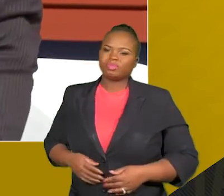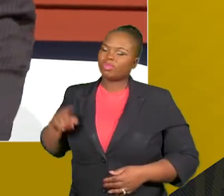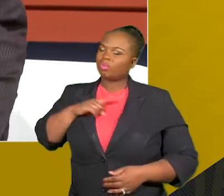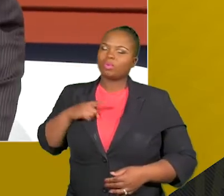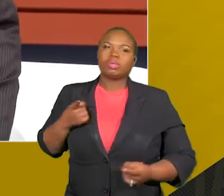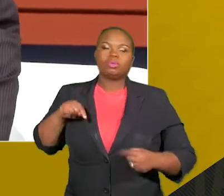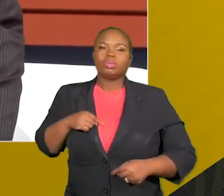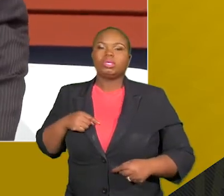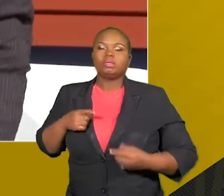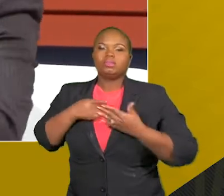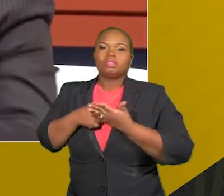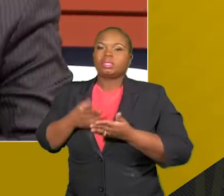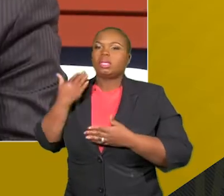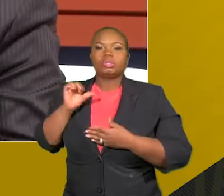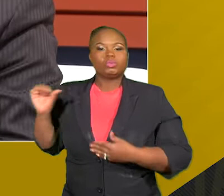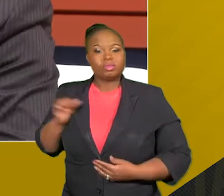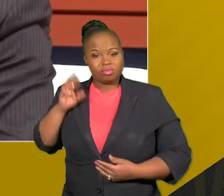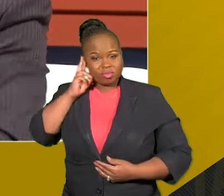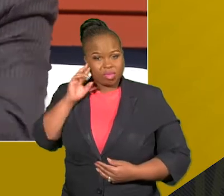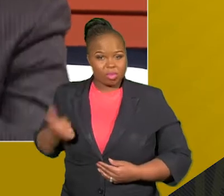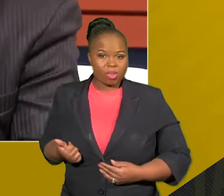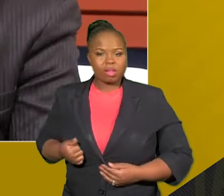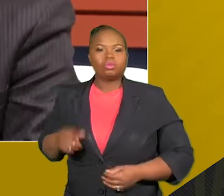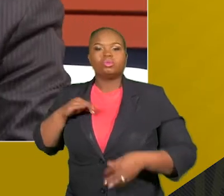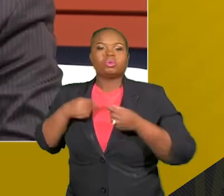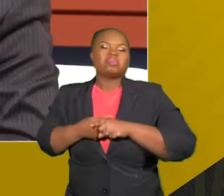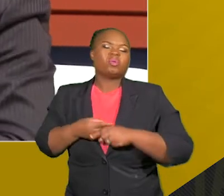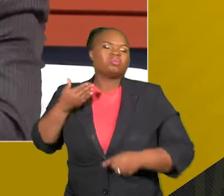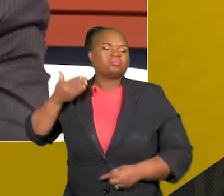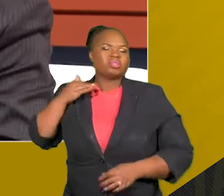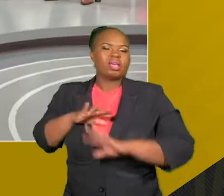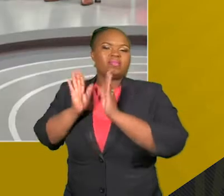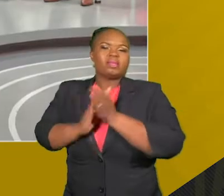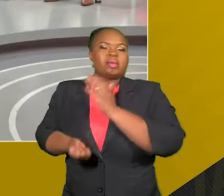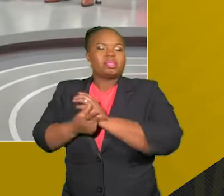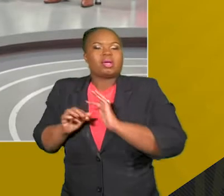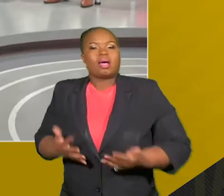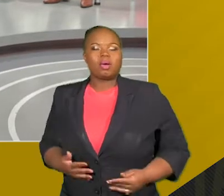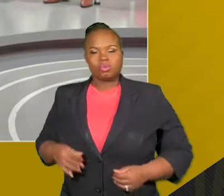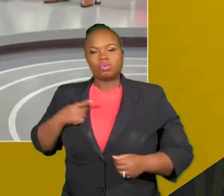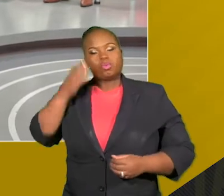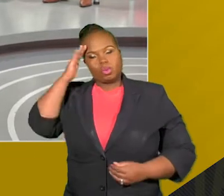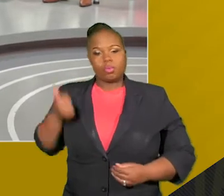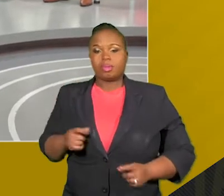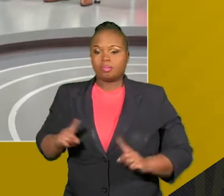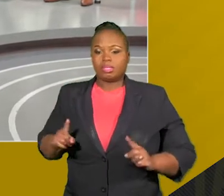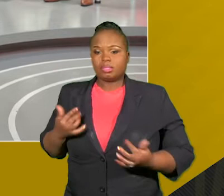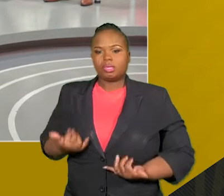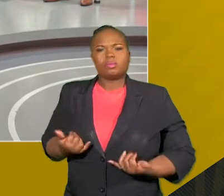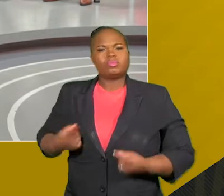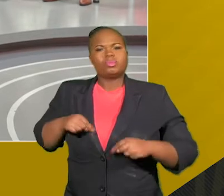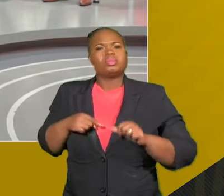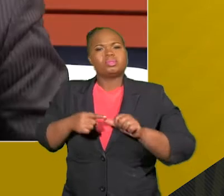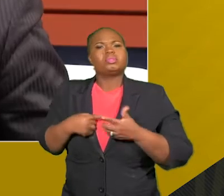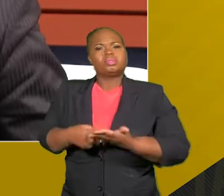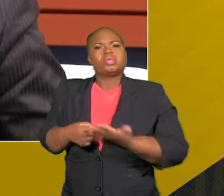with the root causes. Last week, if you remember, Gini, besikhuluma ngawo ma root causes. Siyawazi la ma root causes. But now, when do we get to a point we